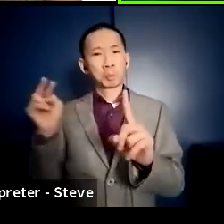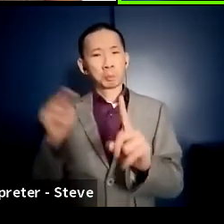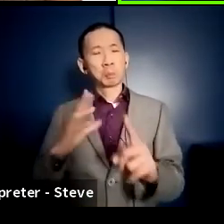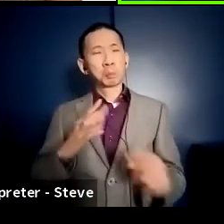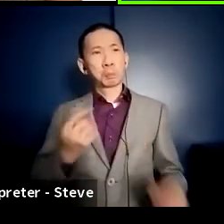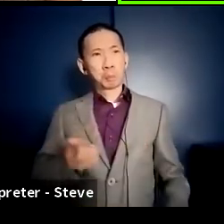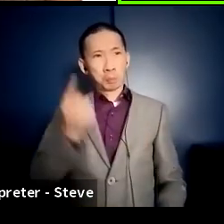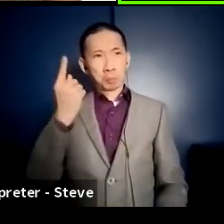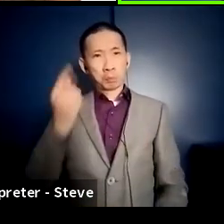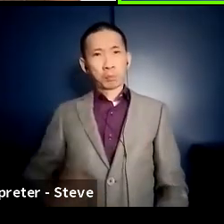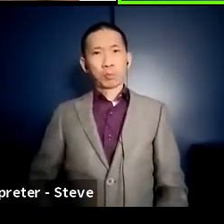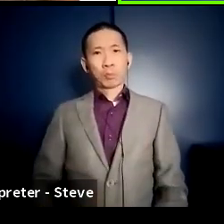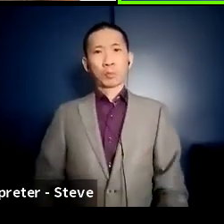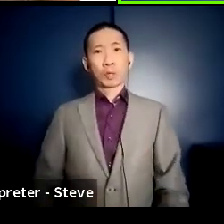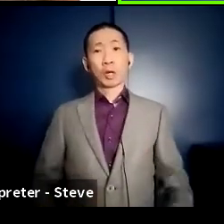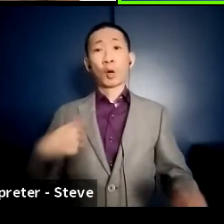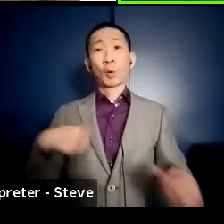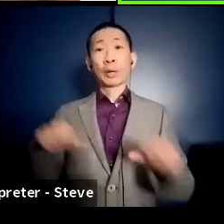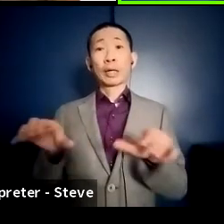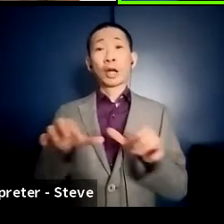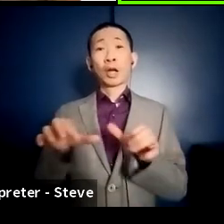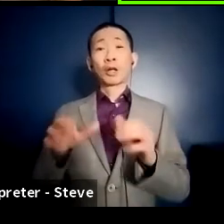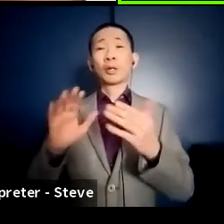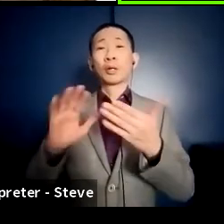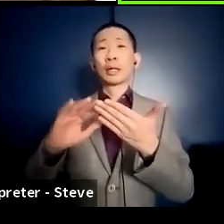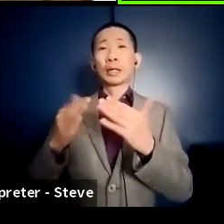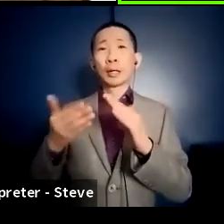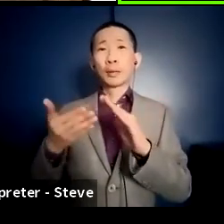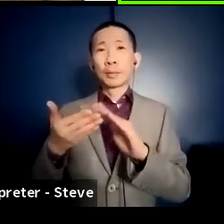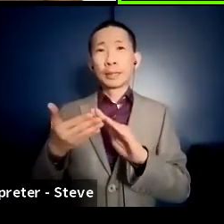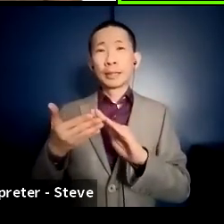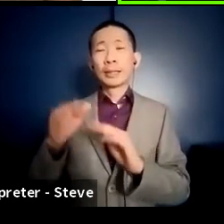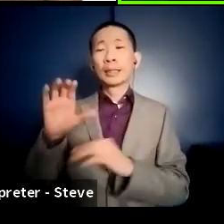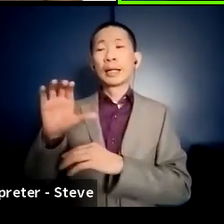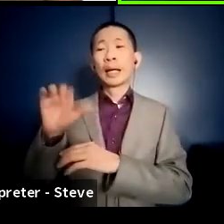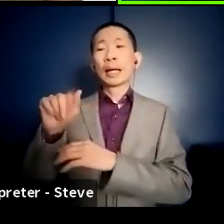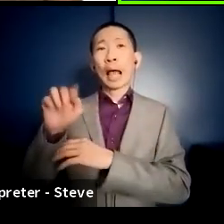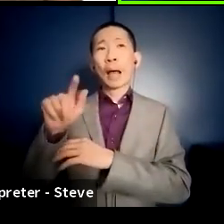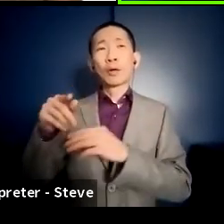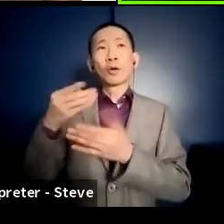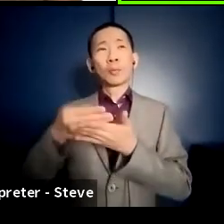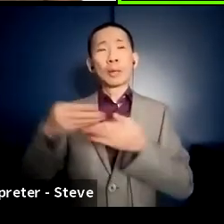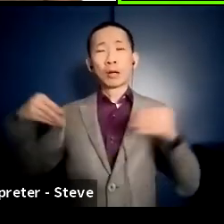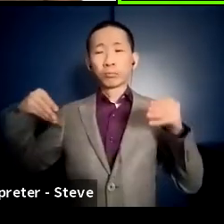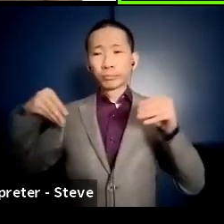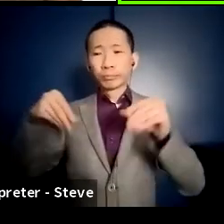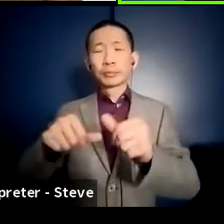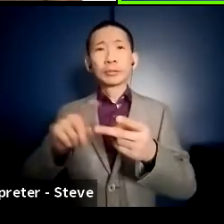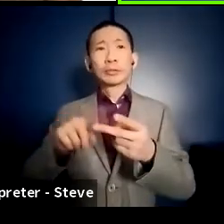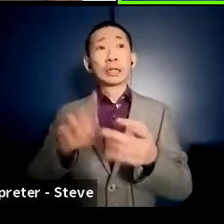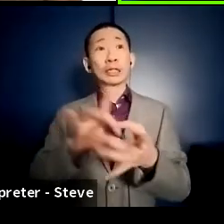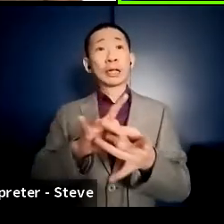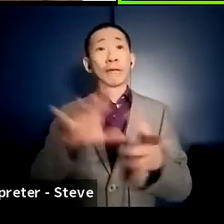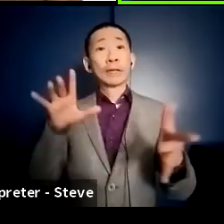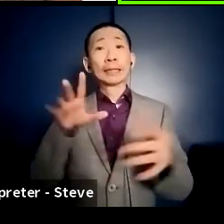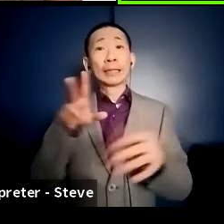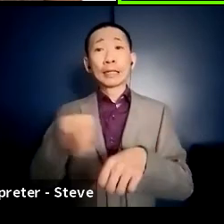what we can do, like community pooled capital, you know, divesting naturally,